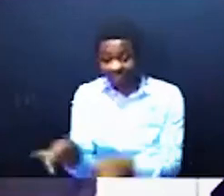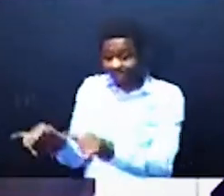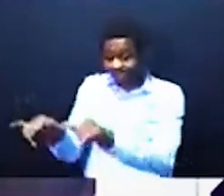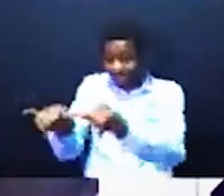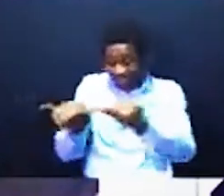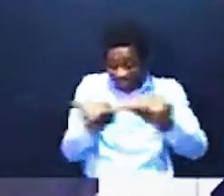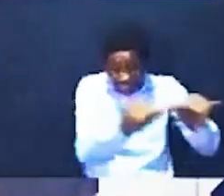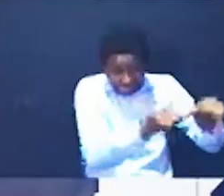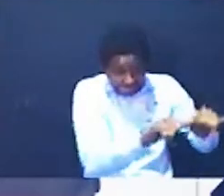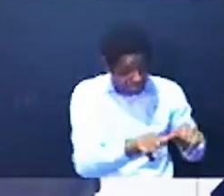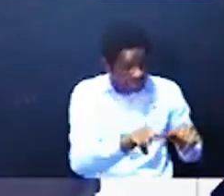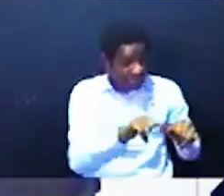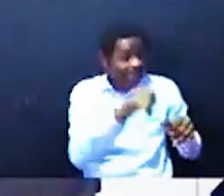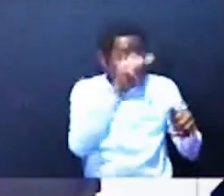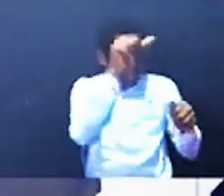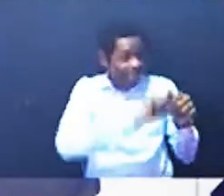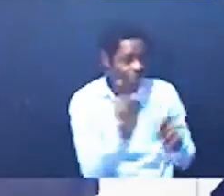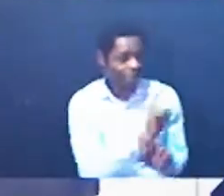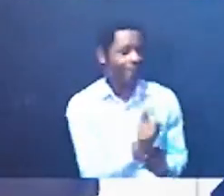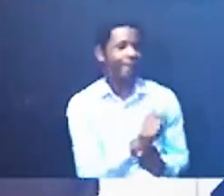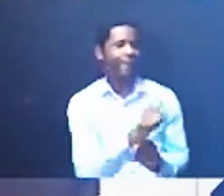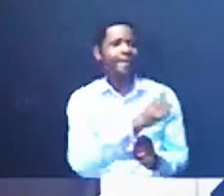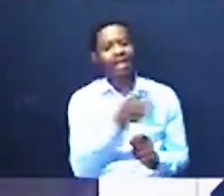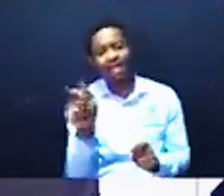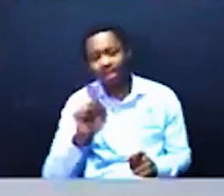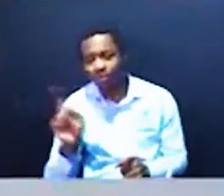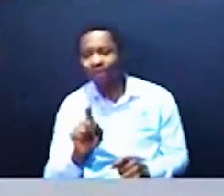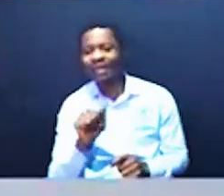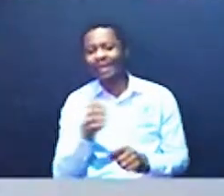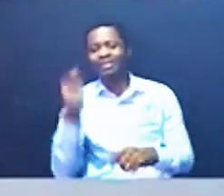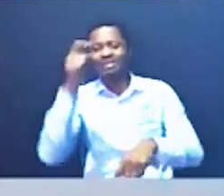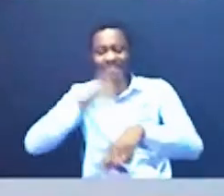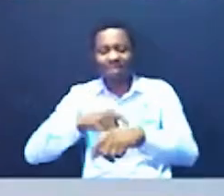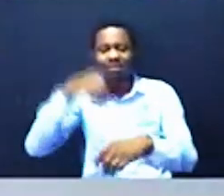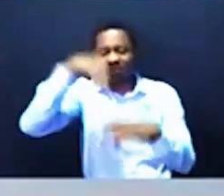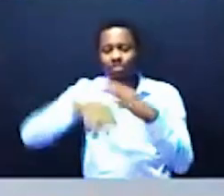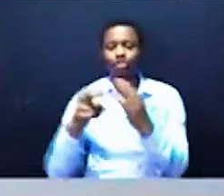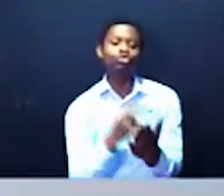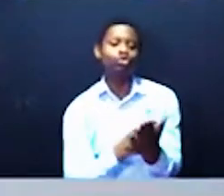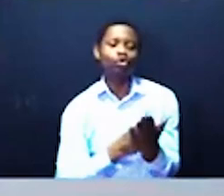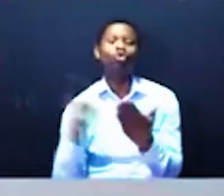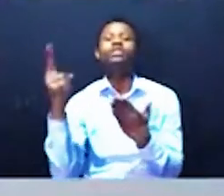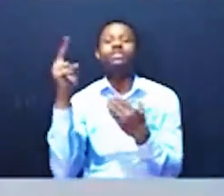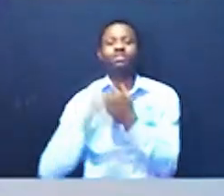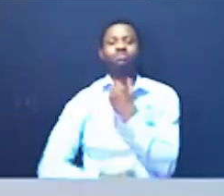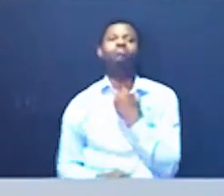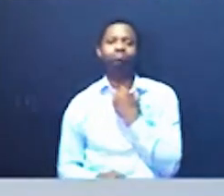everywhere, anywhere, anytime in holiness.